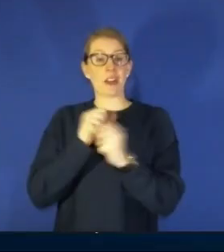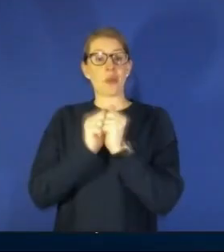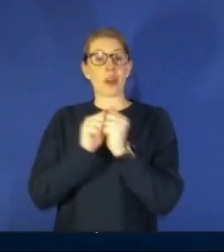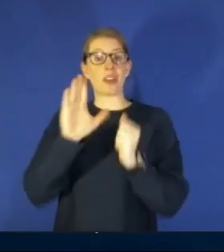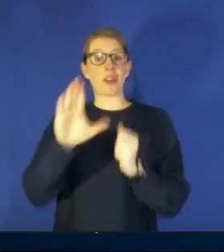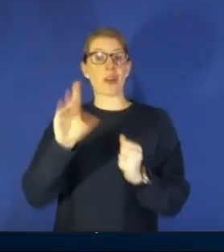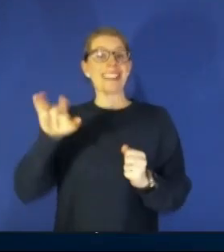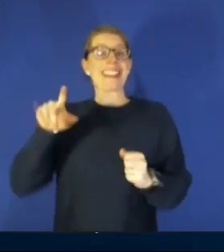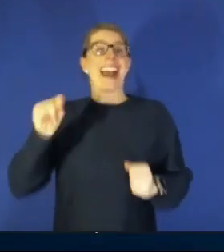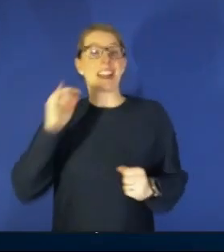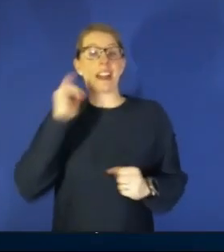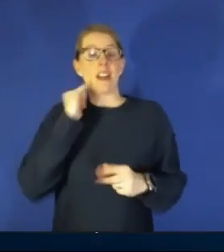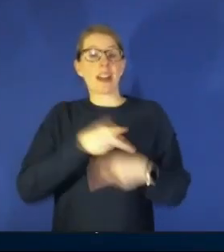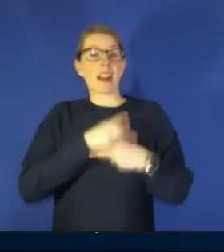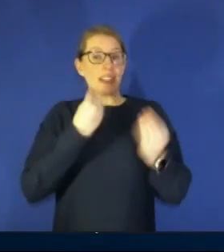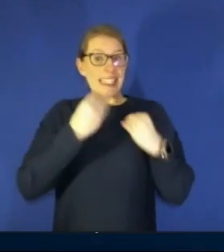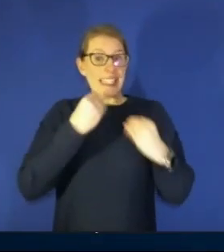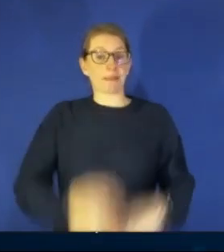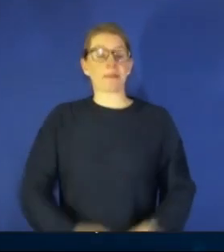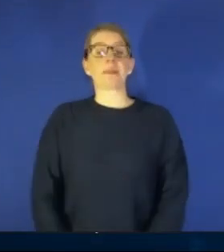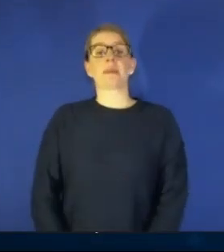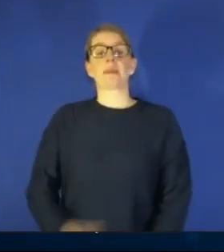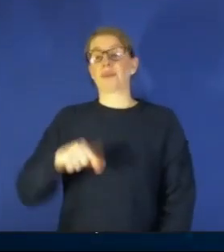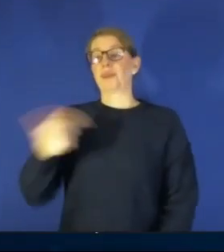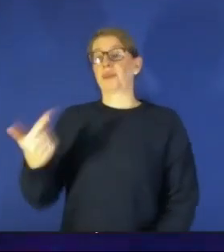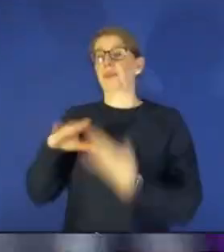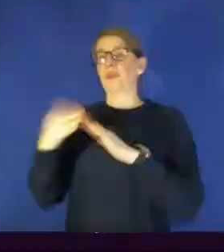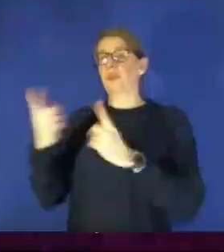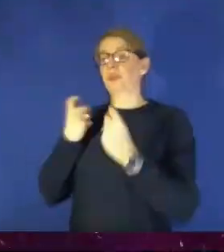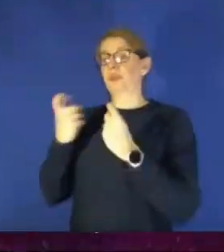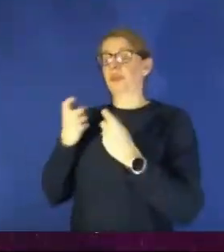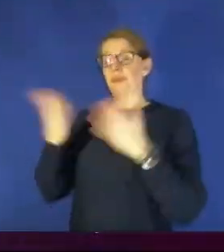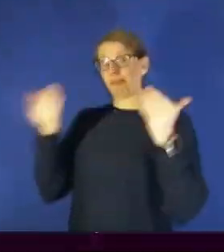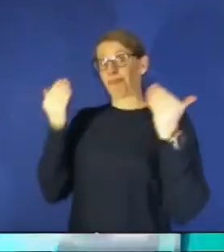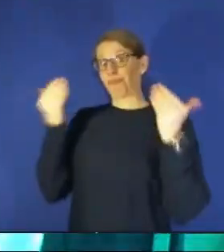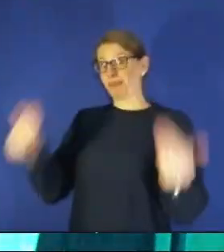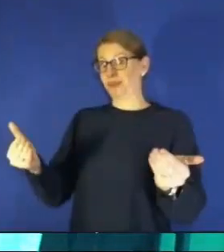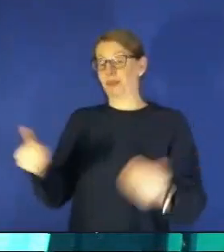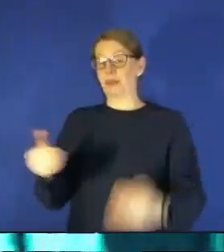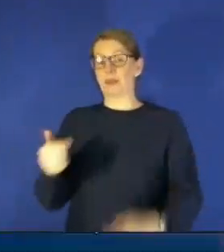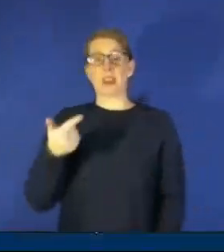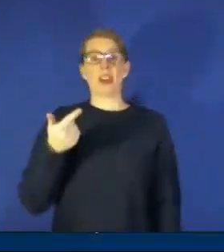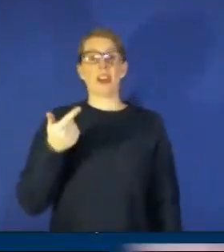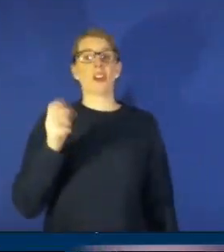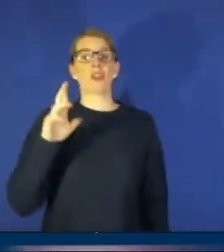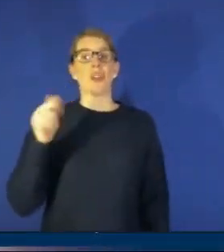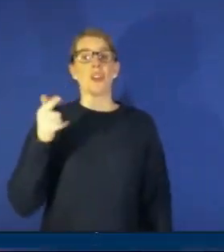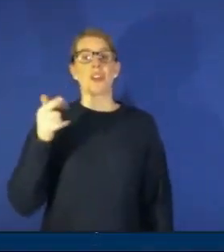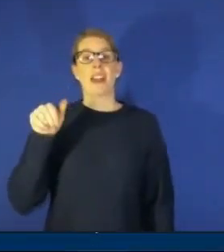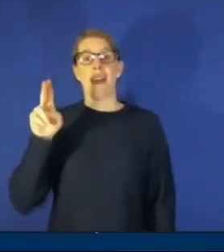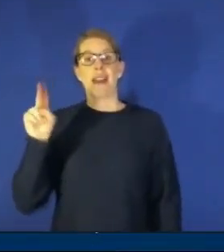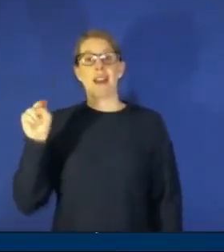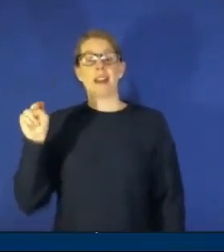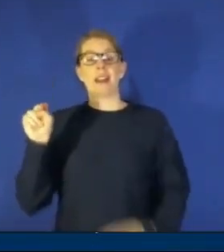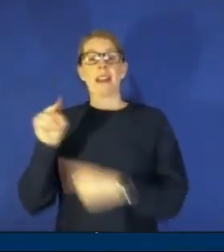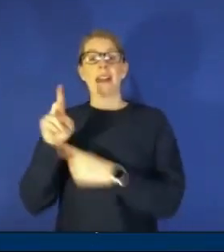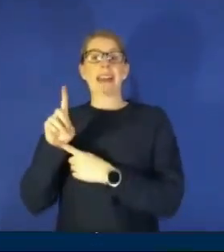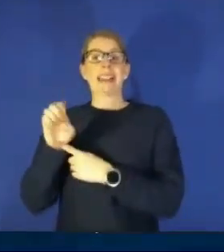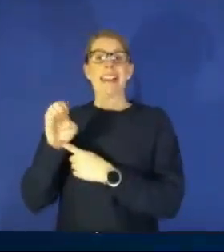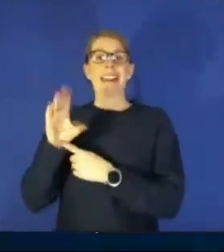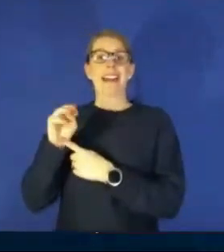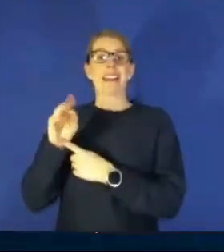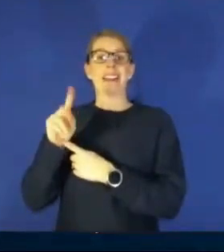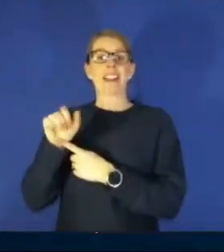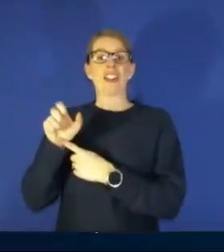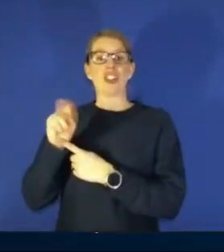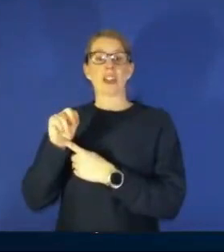careful. All right, let's get to our community questions, shall we? Okay, Georgianne wants to know, how can a deconditioned person over